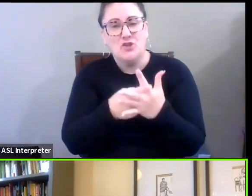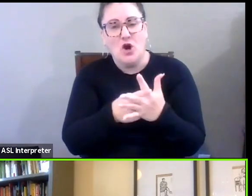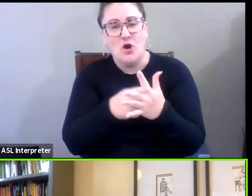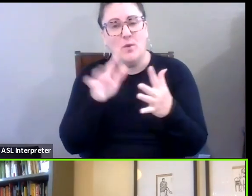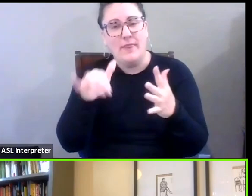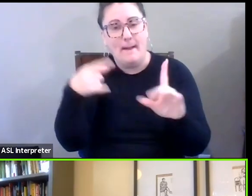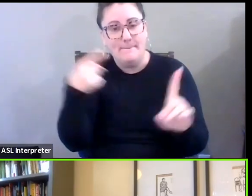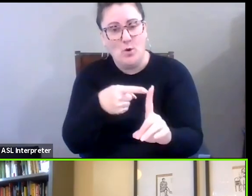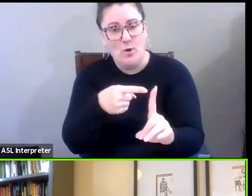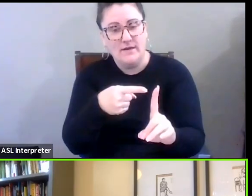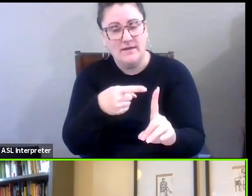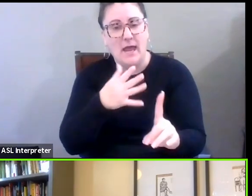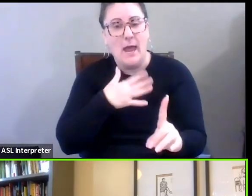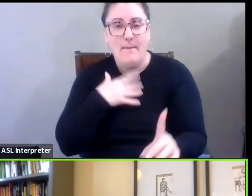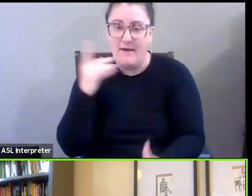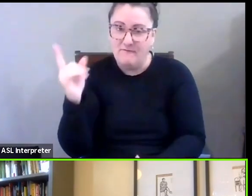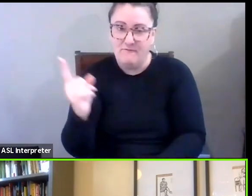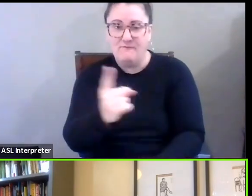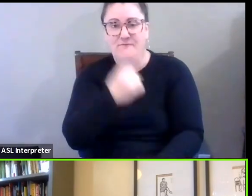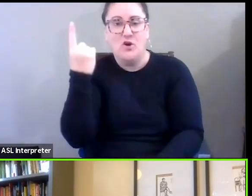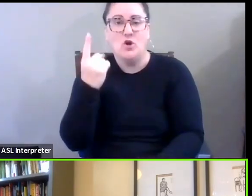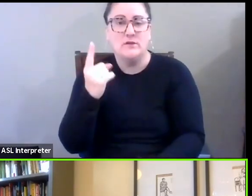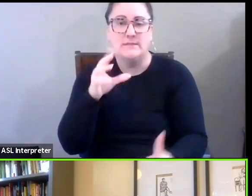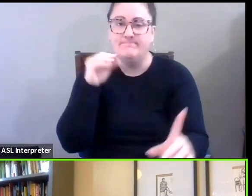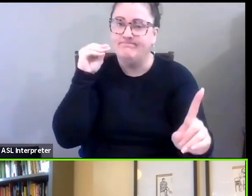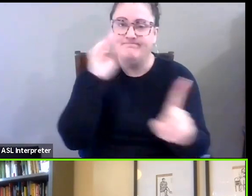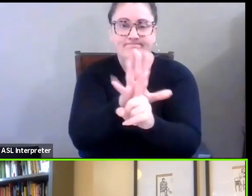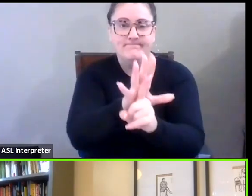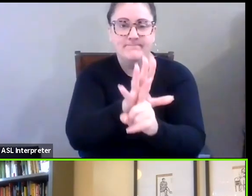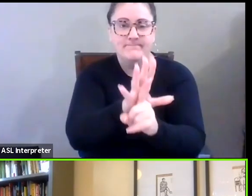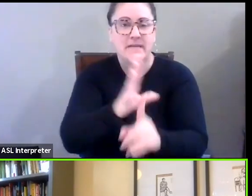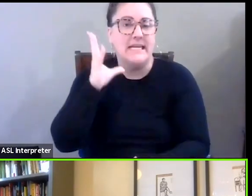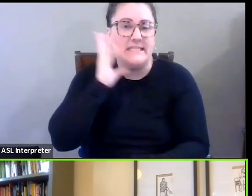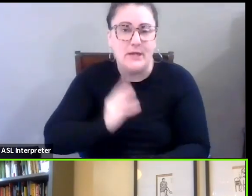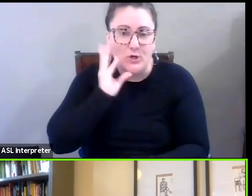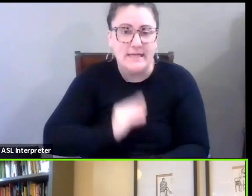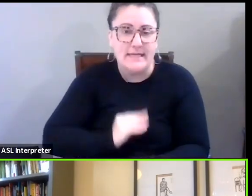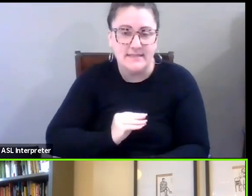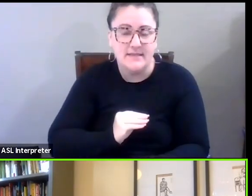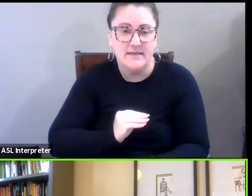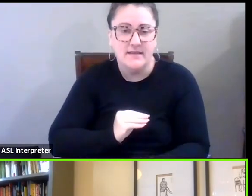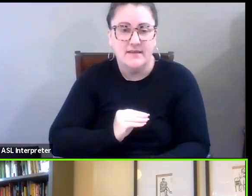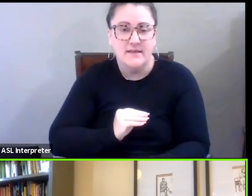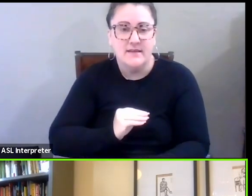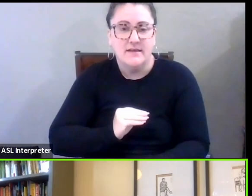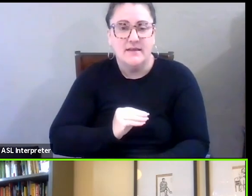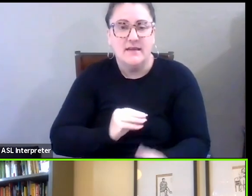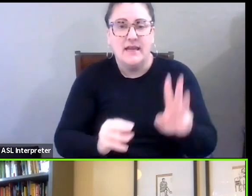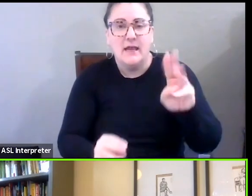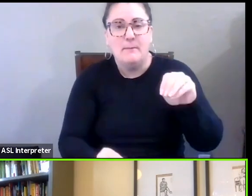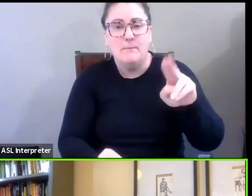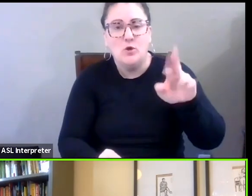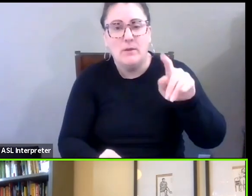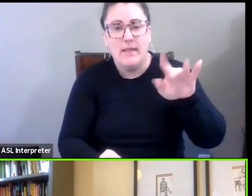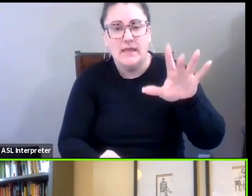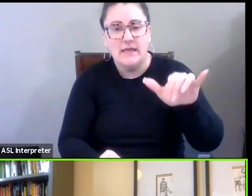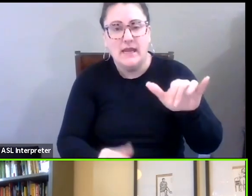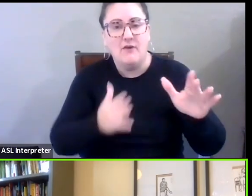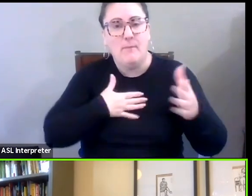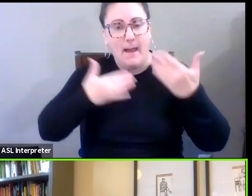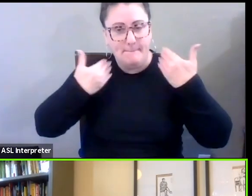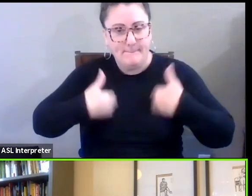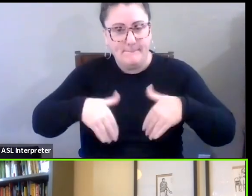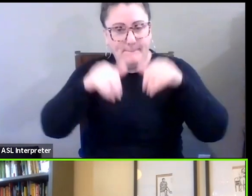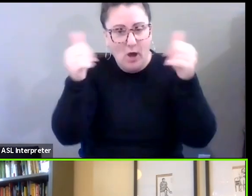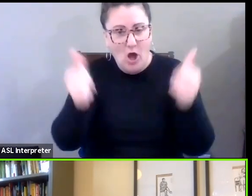that was my first sort of experience was what I think of as the mutability of my body in